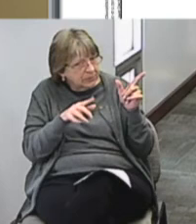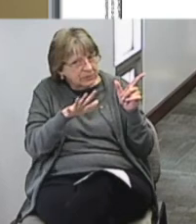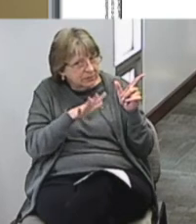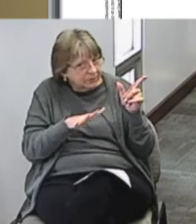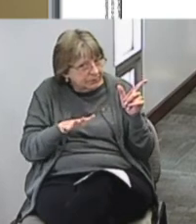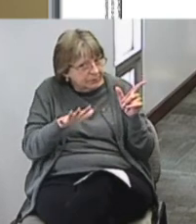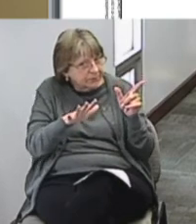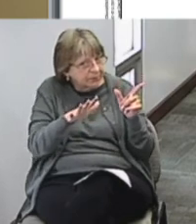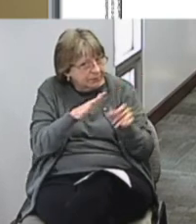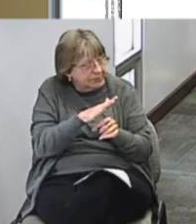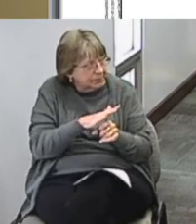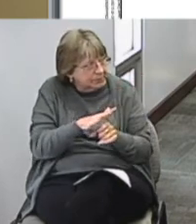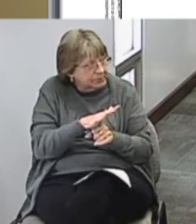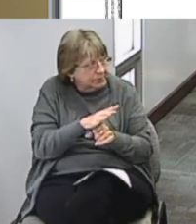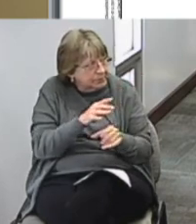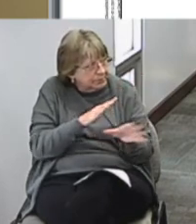area,